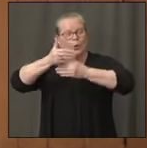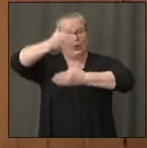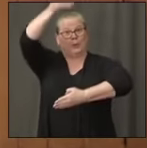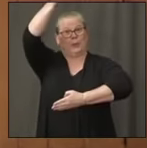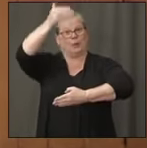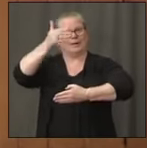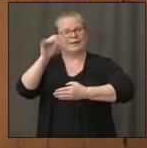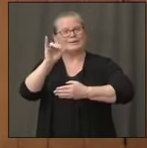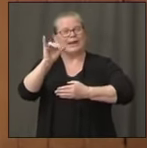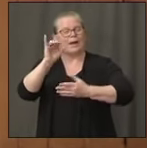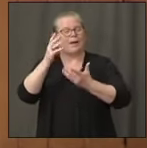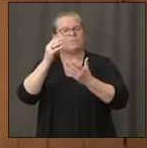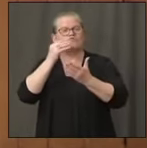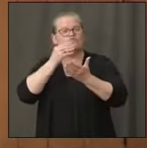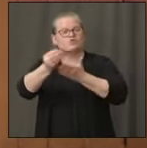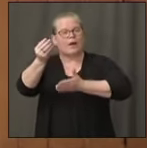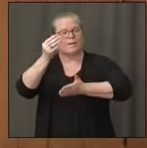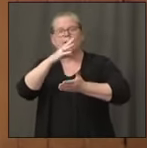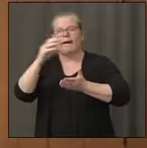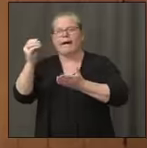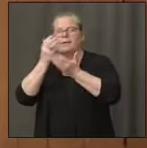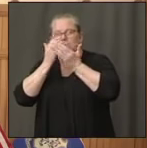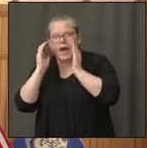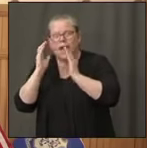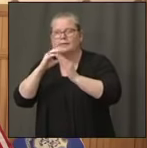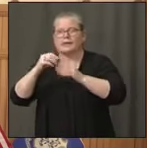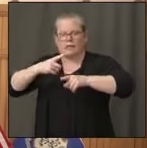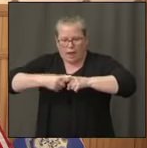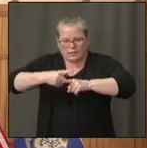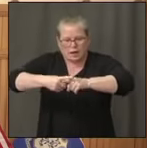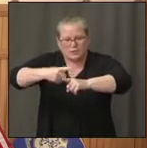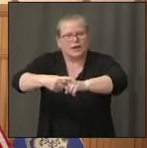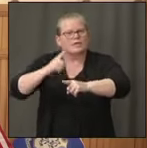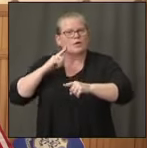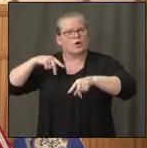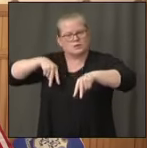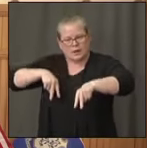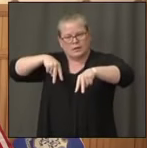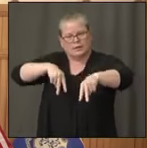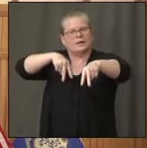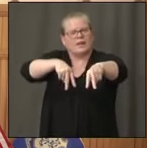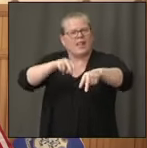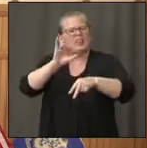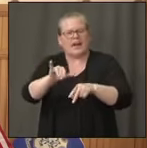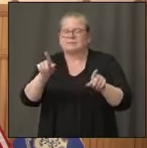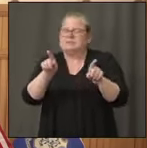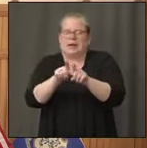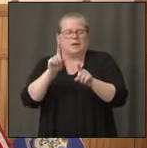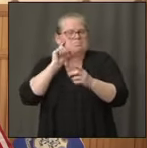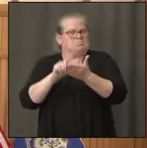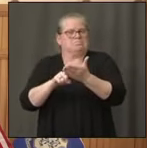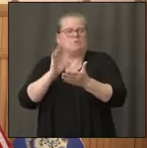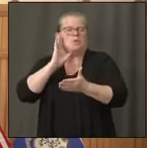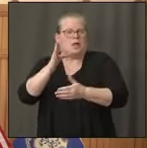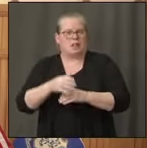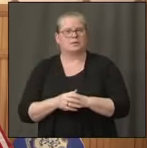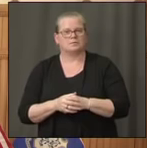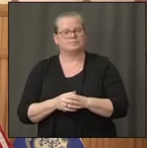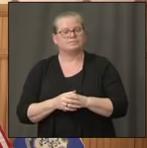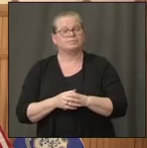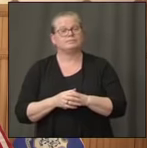people are getting used to at this point. Thank you. I'll add as well. This is one of the things that DMV under the leadership of Commissioner